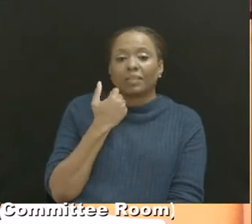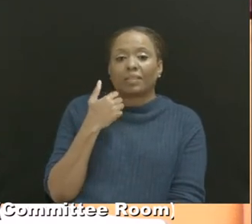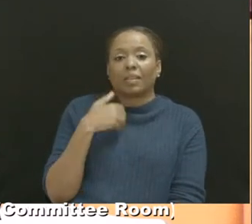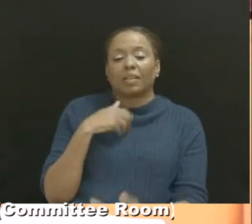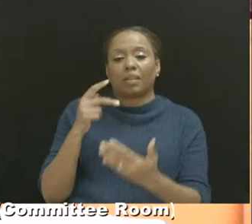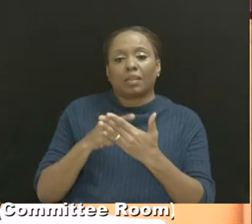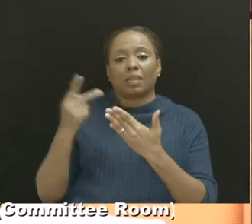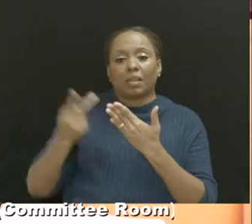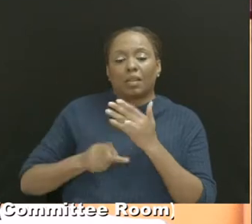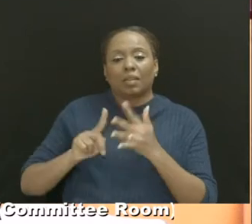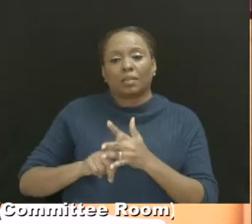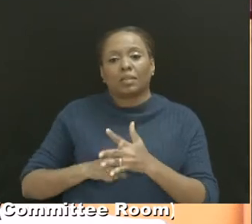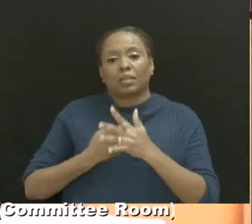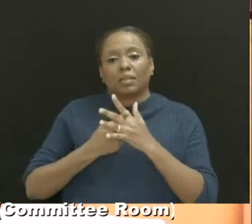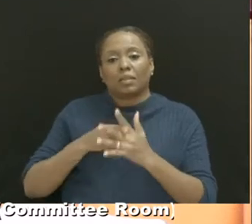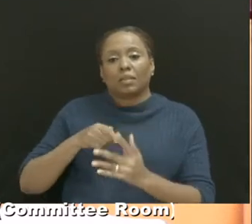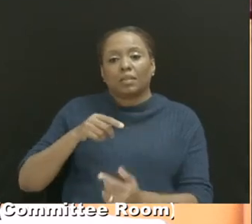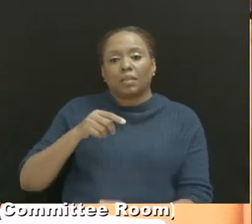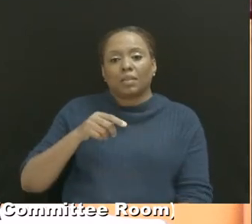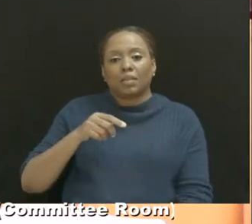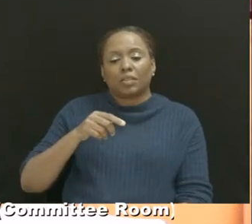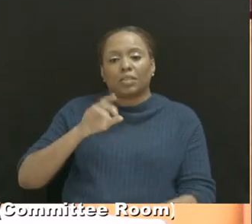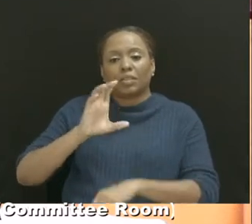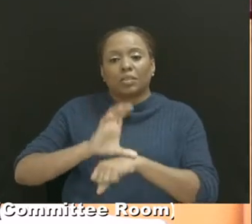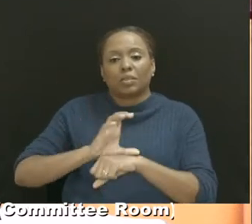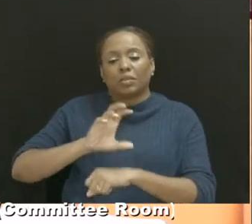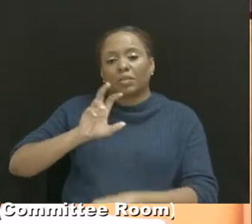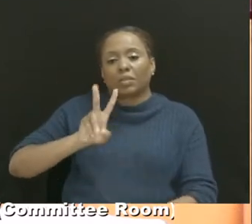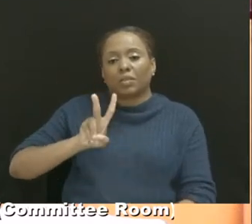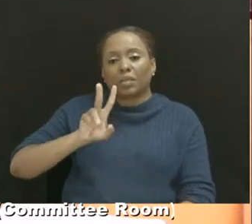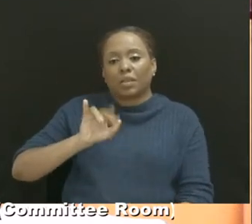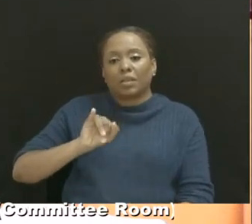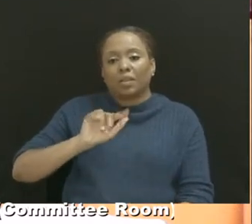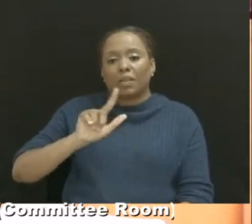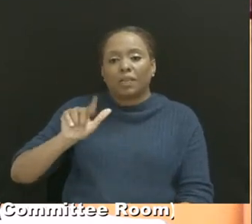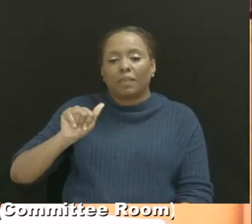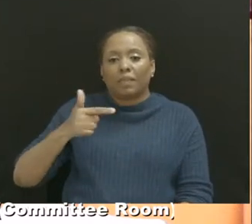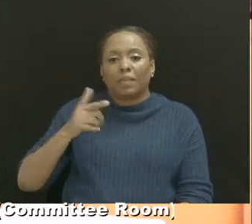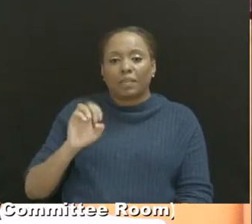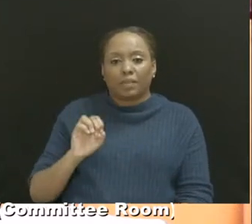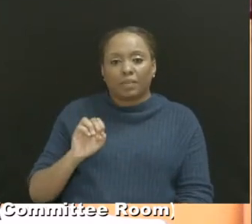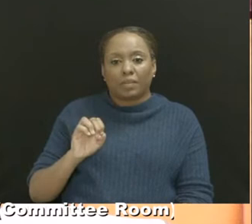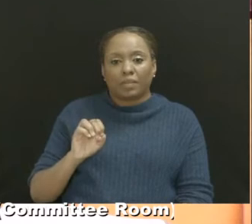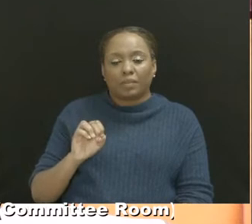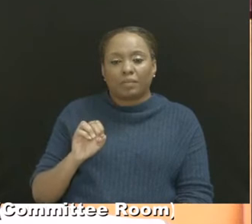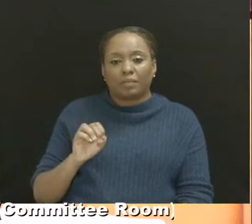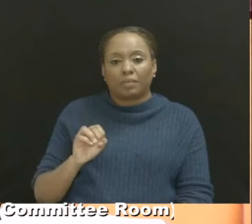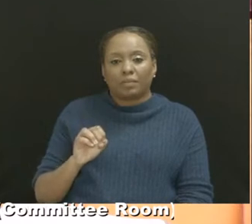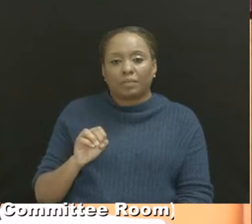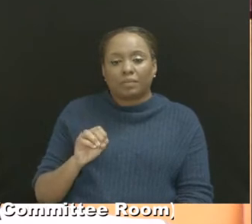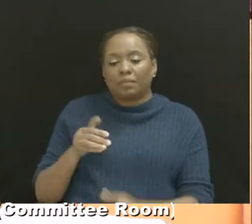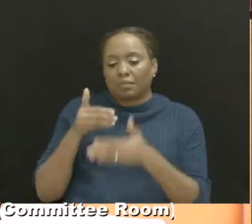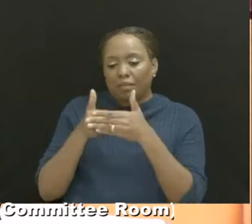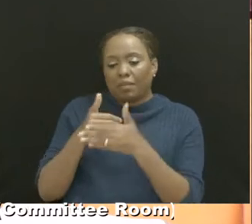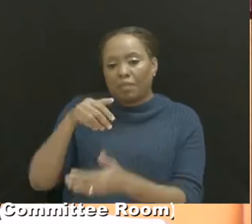Church Village, and that is the Clean and Green project, right in, at the site of the part that we have built